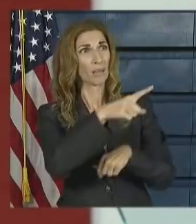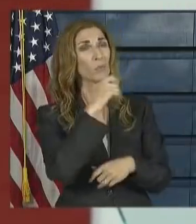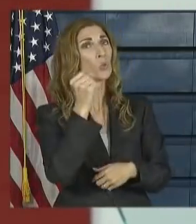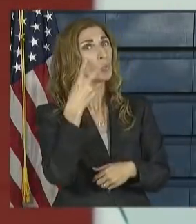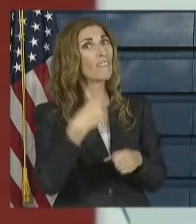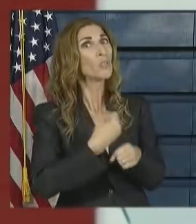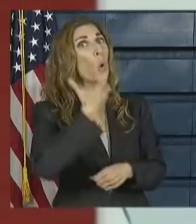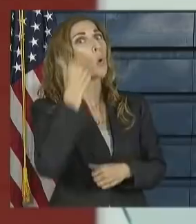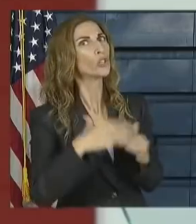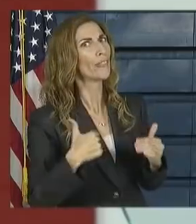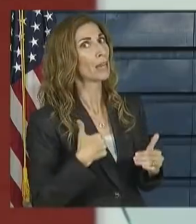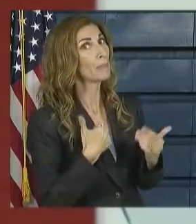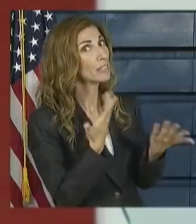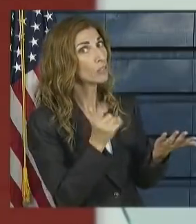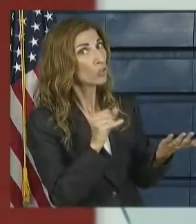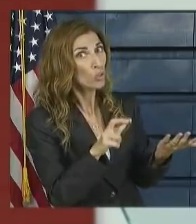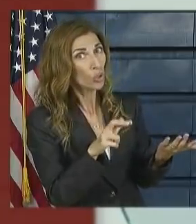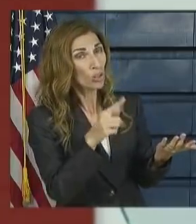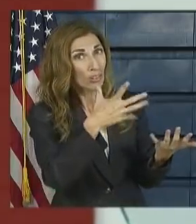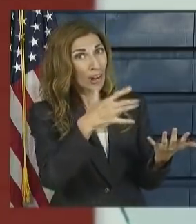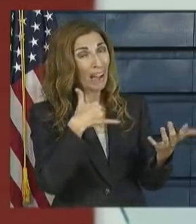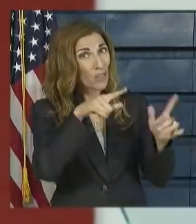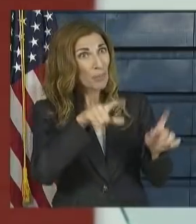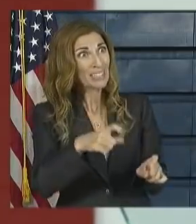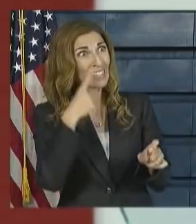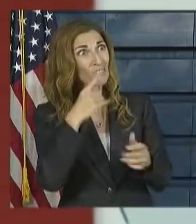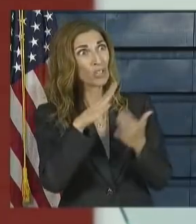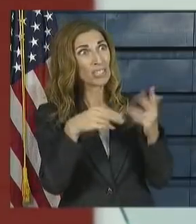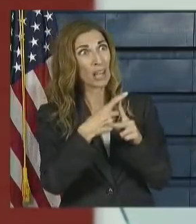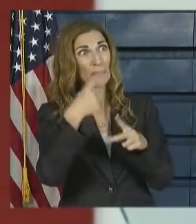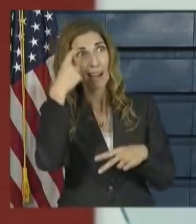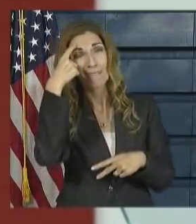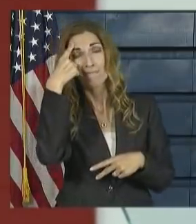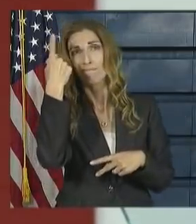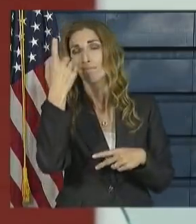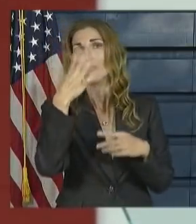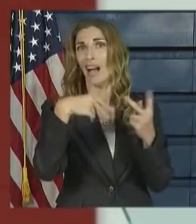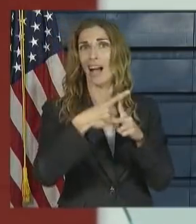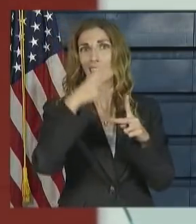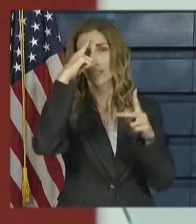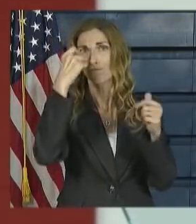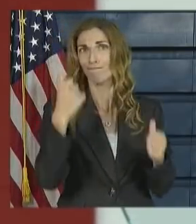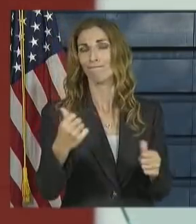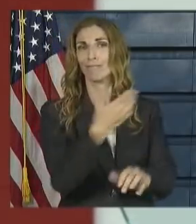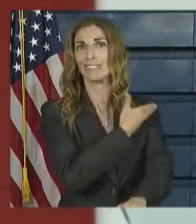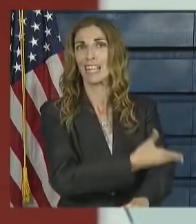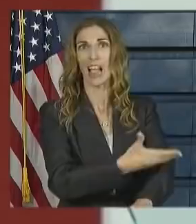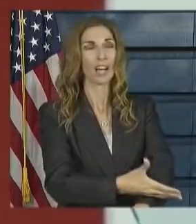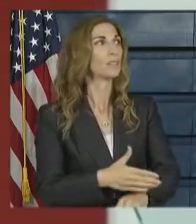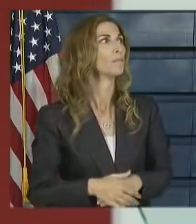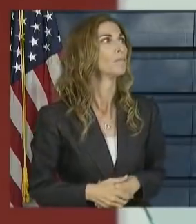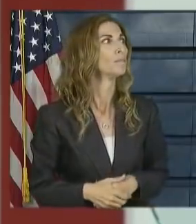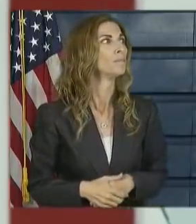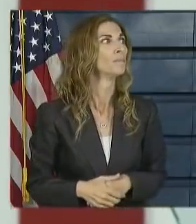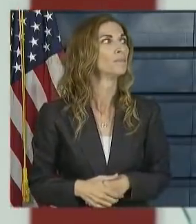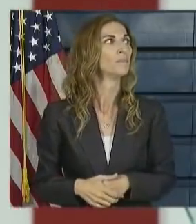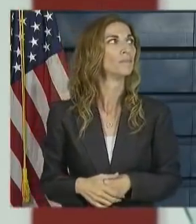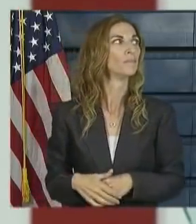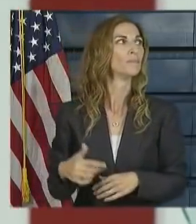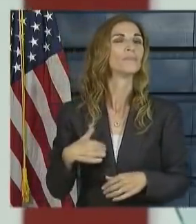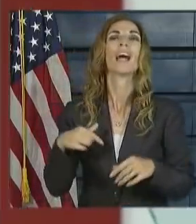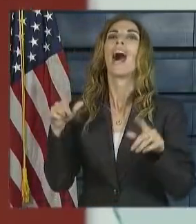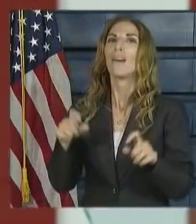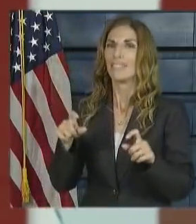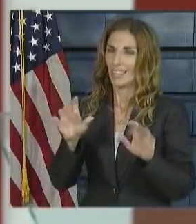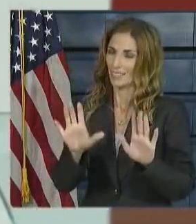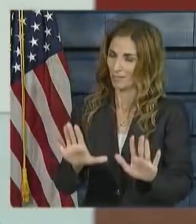years on me, sir. Have you been tested for some degree of cognitive decline? I've been tested, and I'm constantly tested.